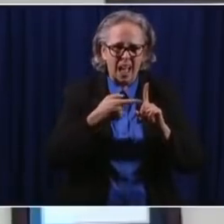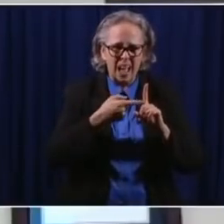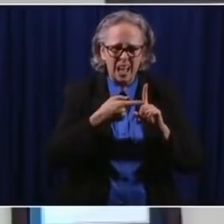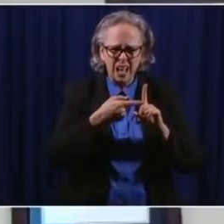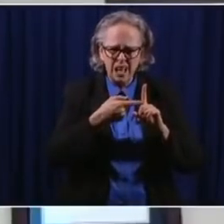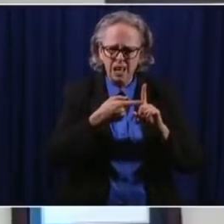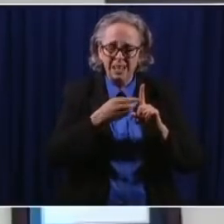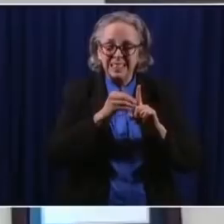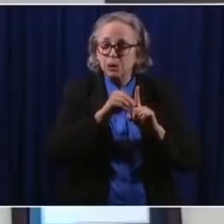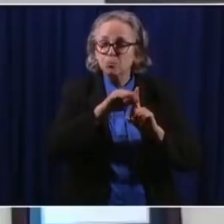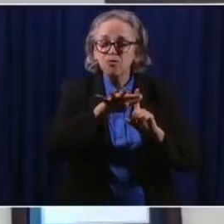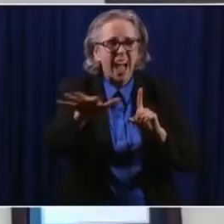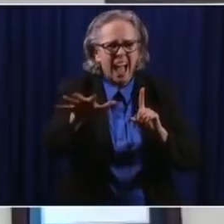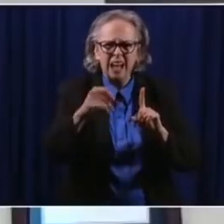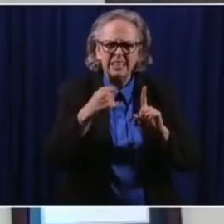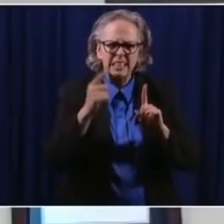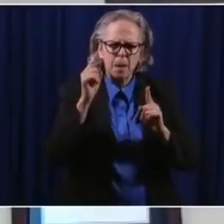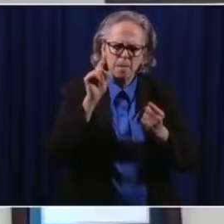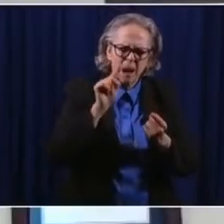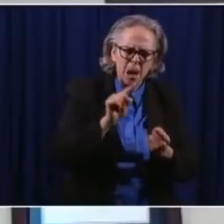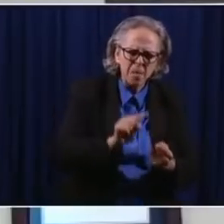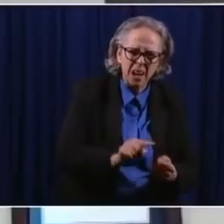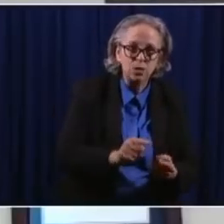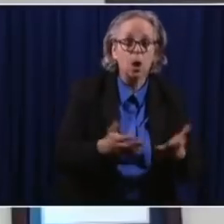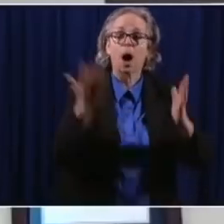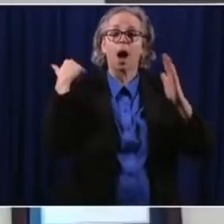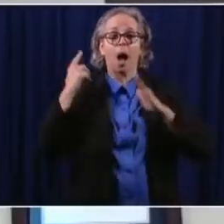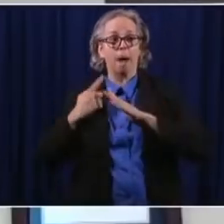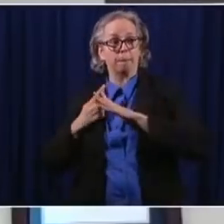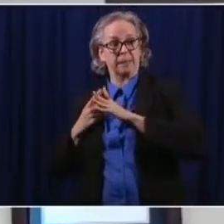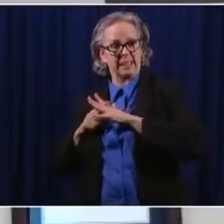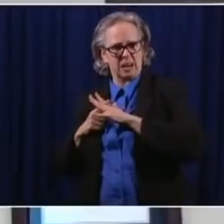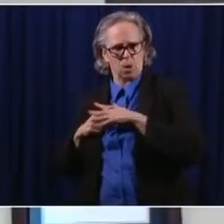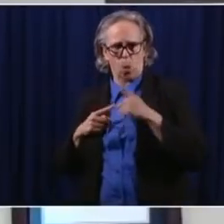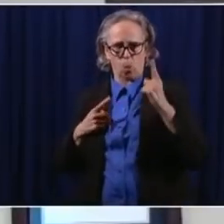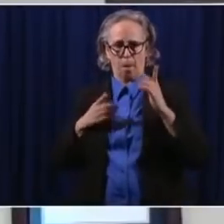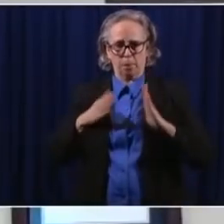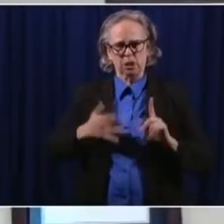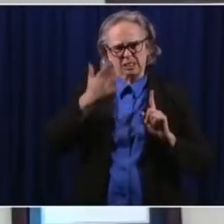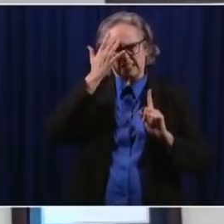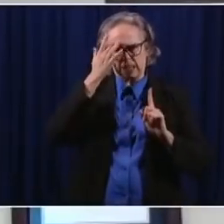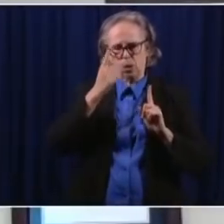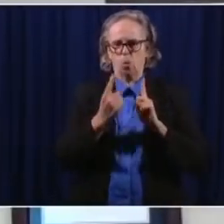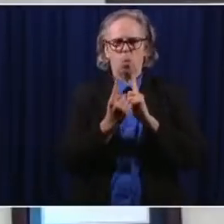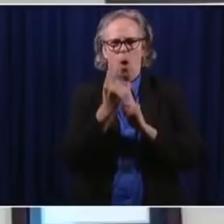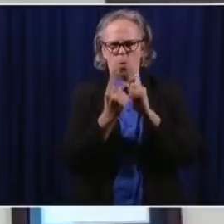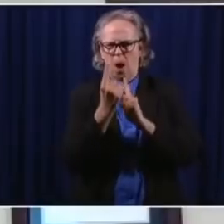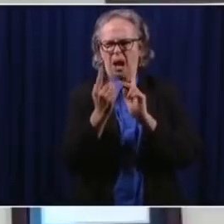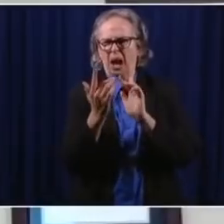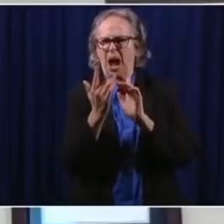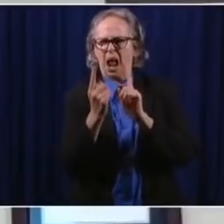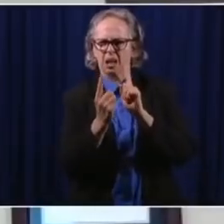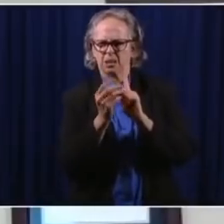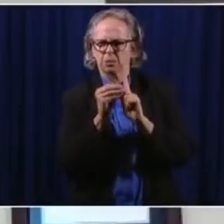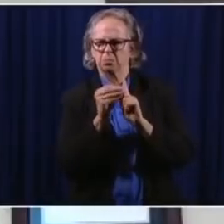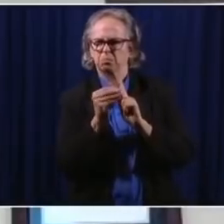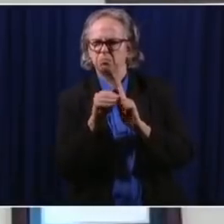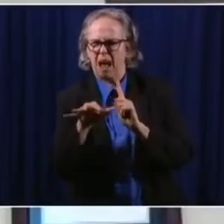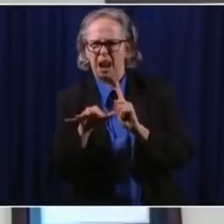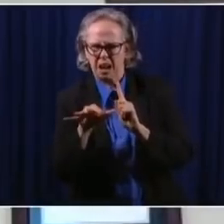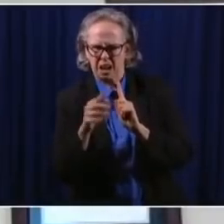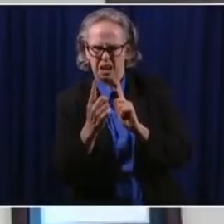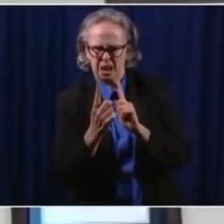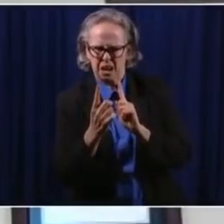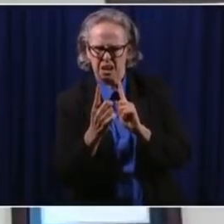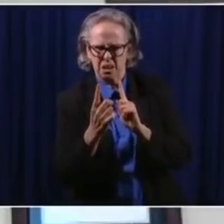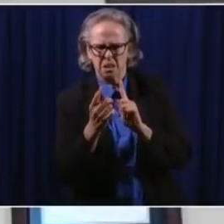beginning, our list, we only had maybe a one contact and very few, a little bit of disease spread.